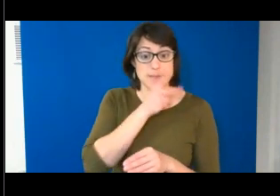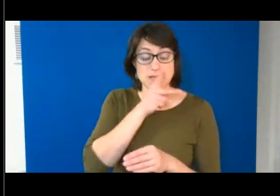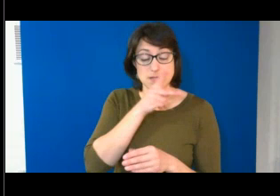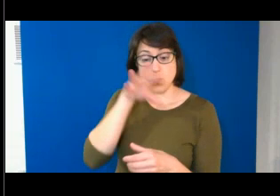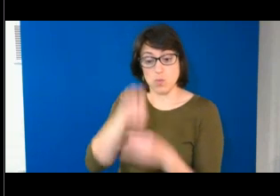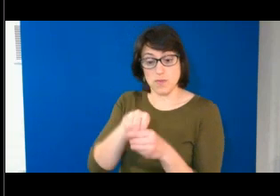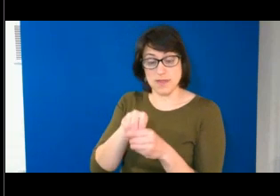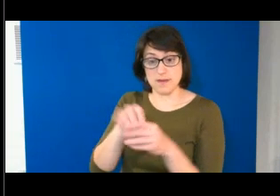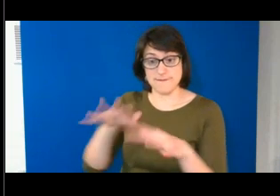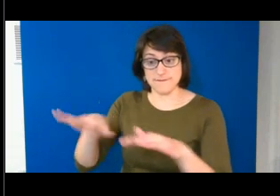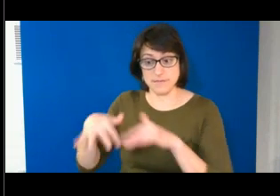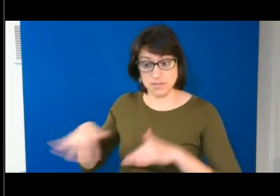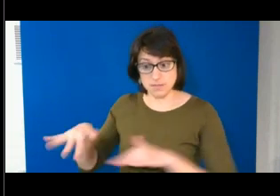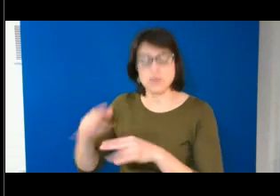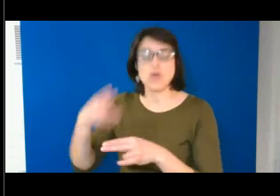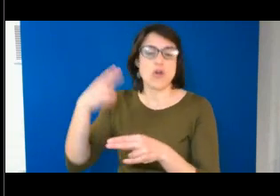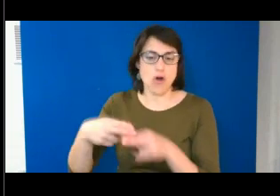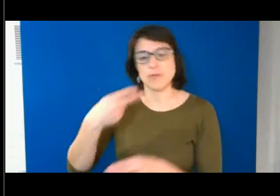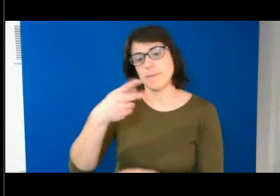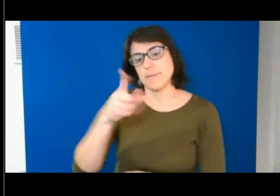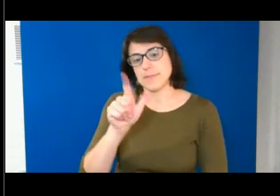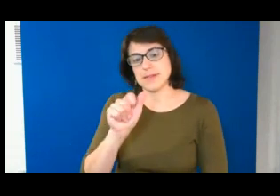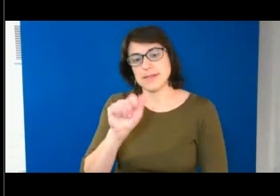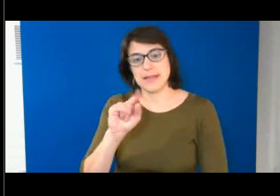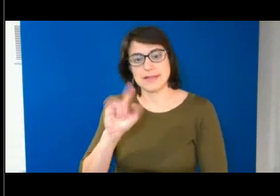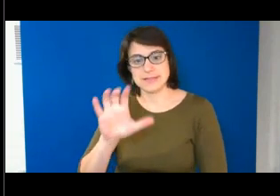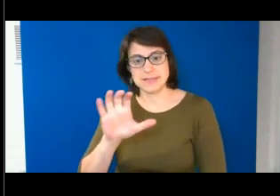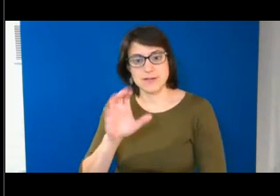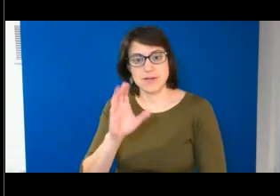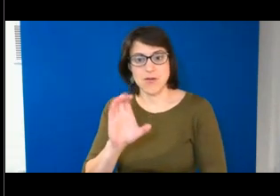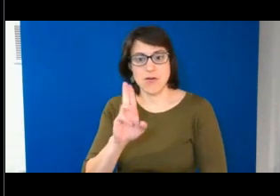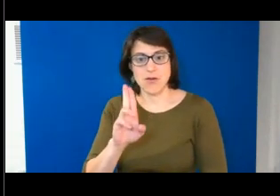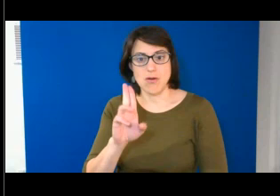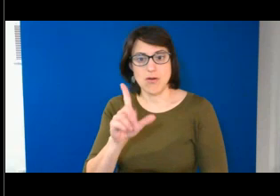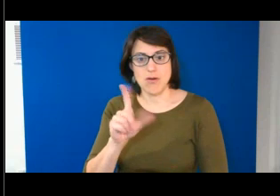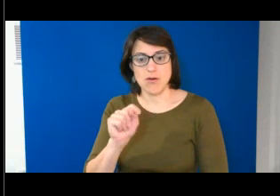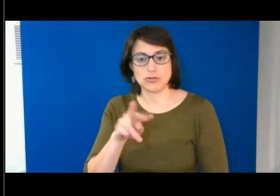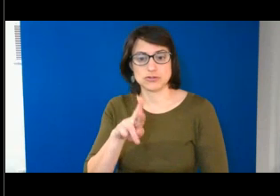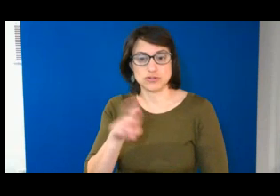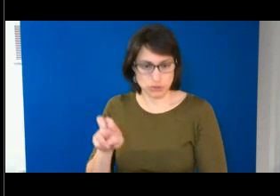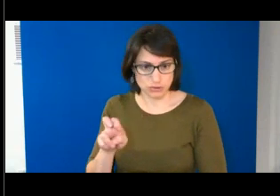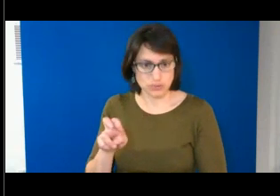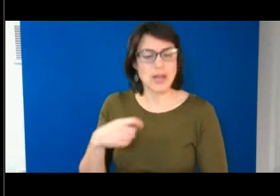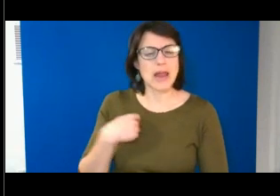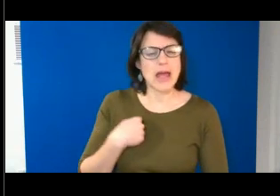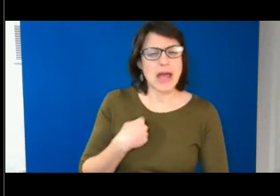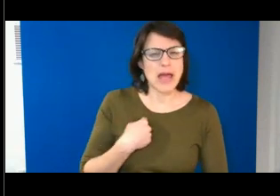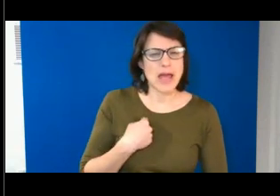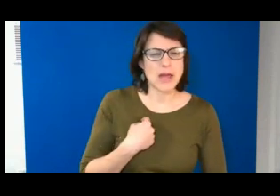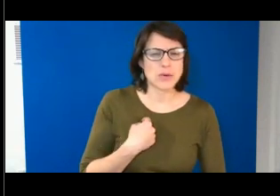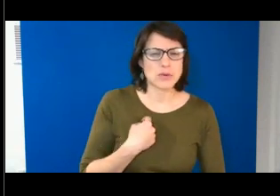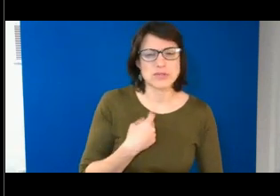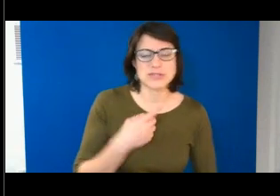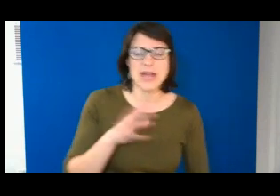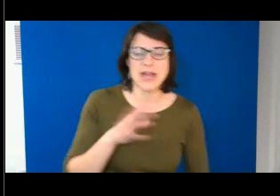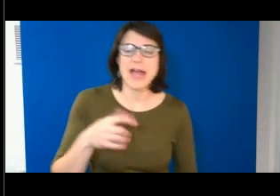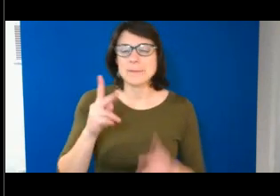is referred to as plastic culture. And I was told to say hit it, so hit it by request by the IT